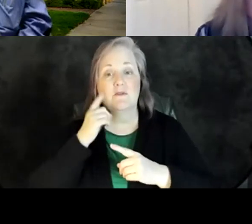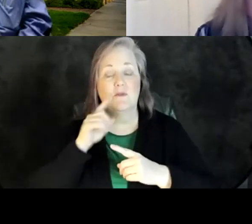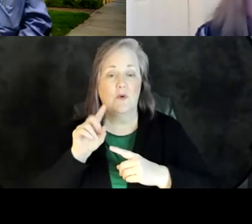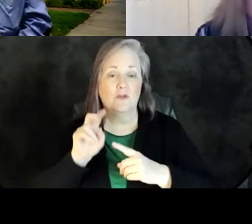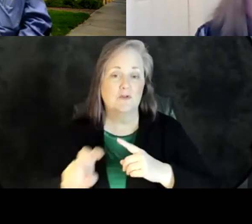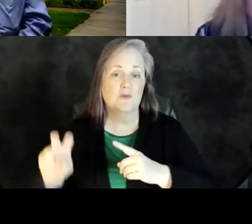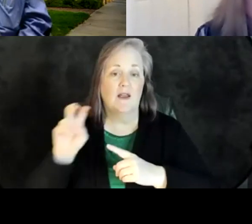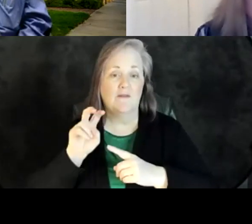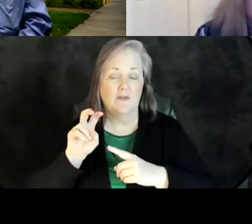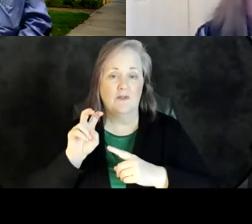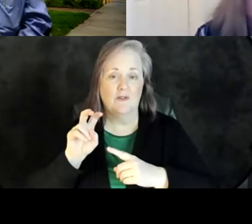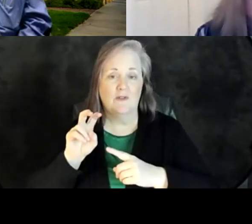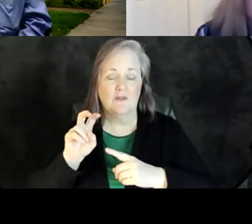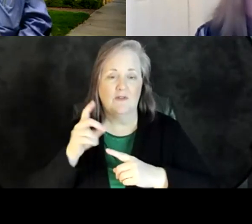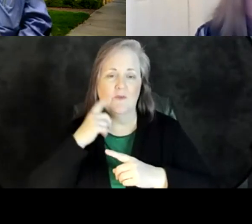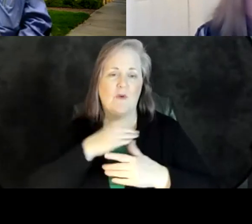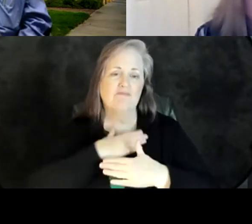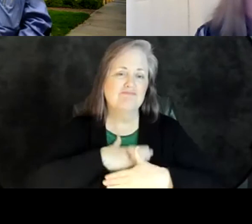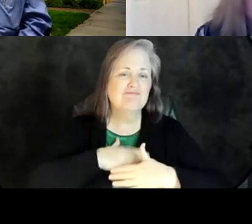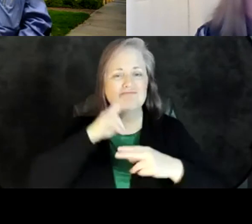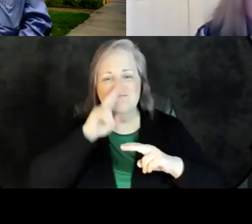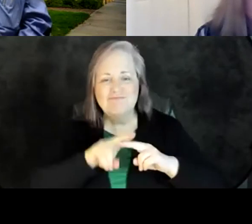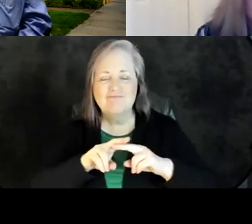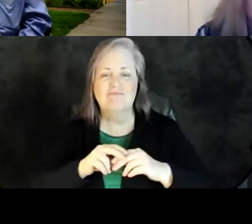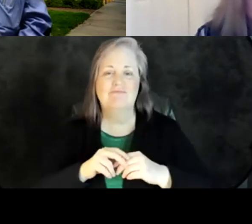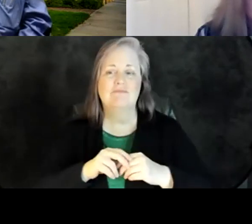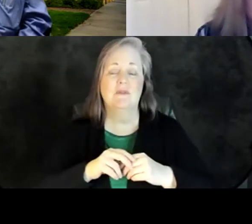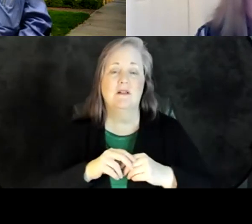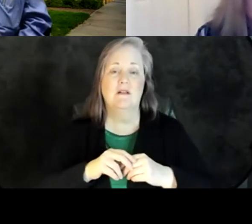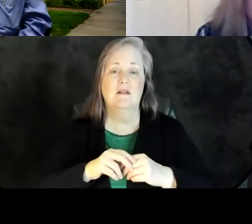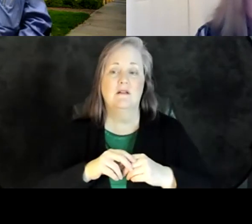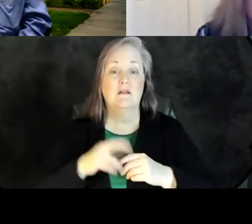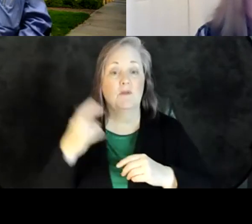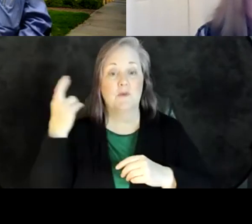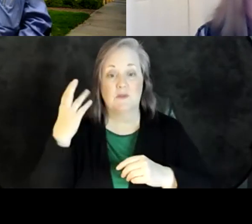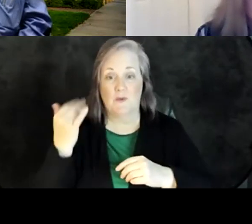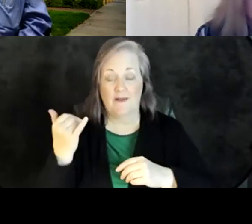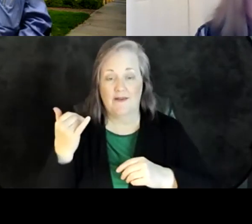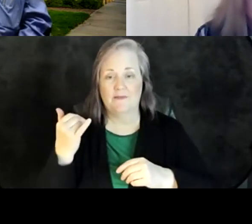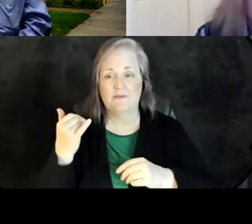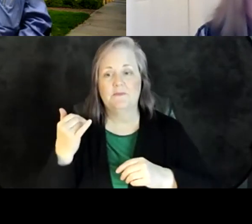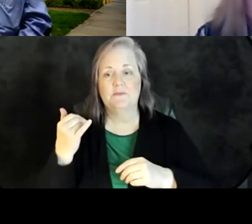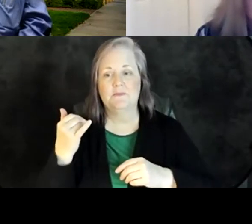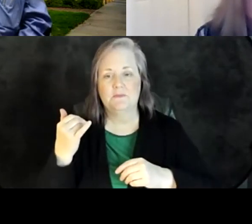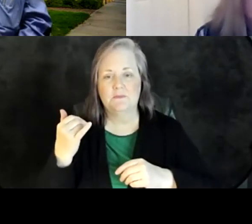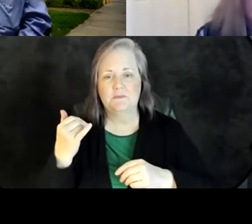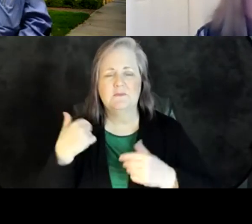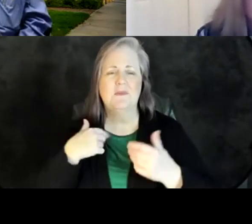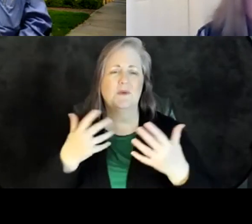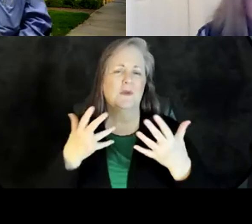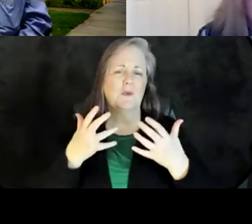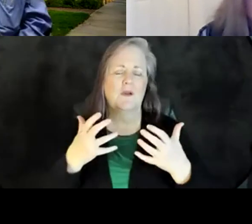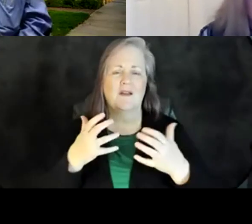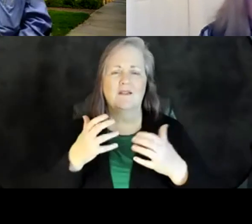travel that is for leisure. And the reason for that is we want to, again, take